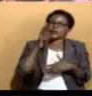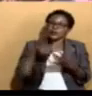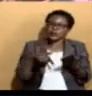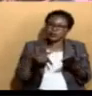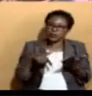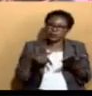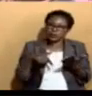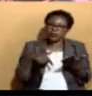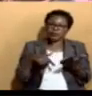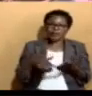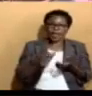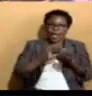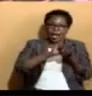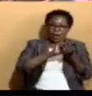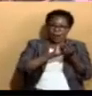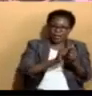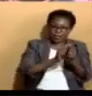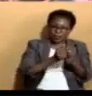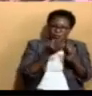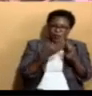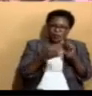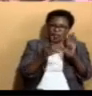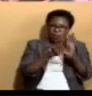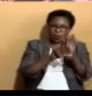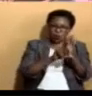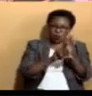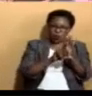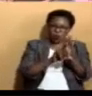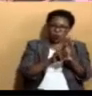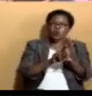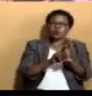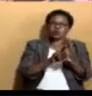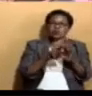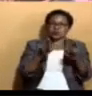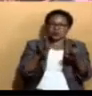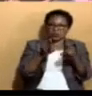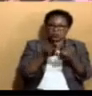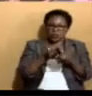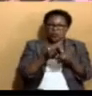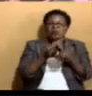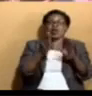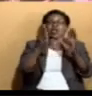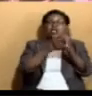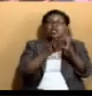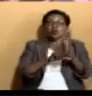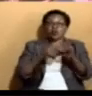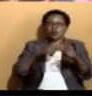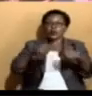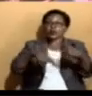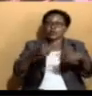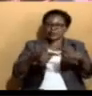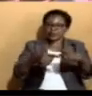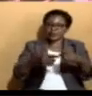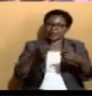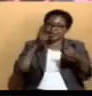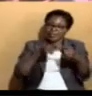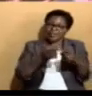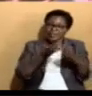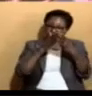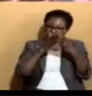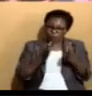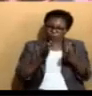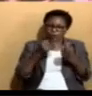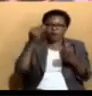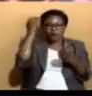this: "An amendment of a statute is a legislative act, and while it is open to a court